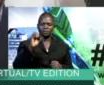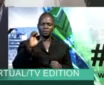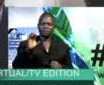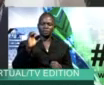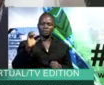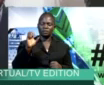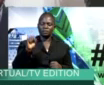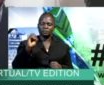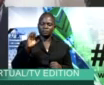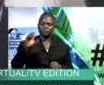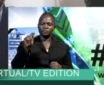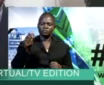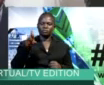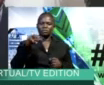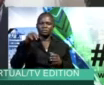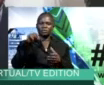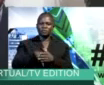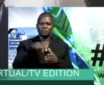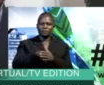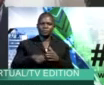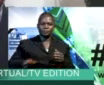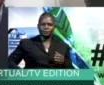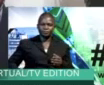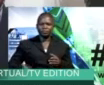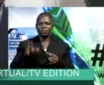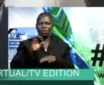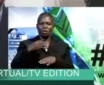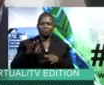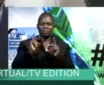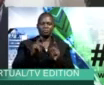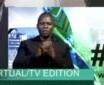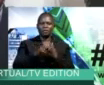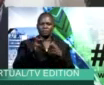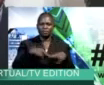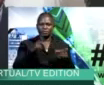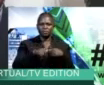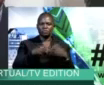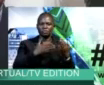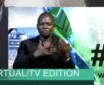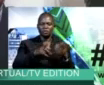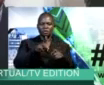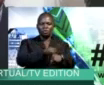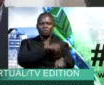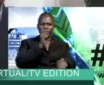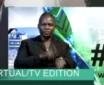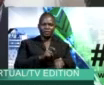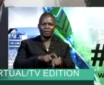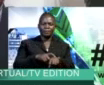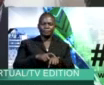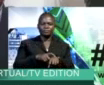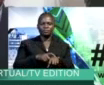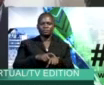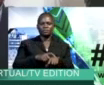deep, deep pockets of people who are ready to wait a long term, a long-term investment.